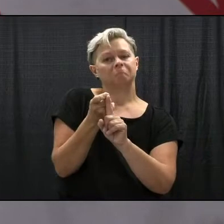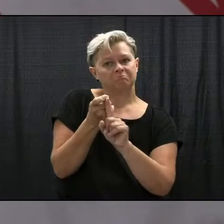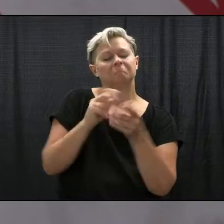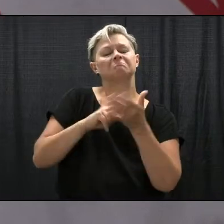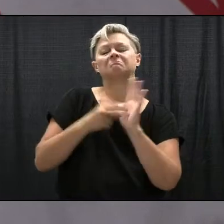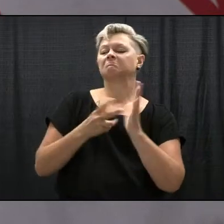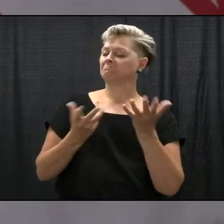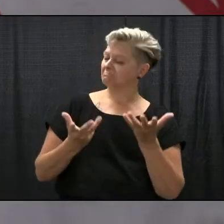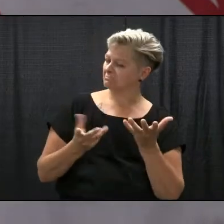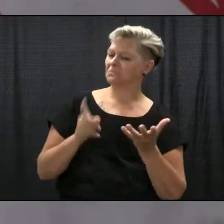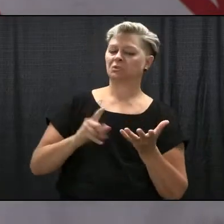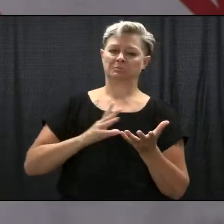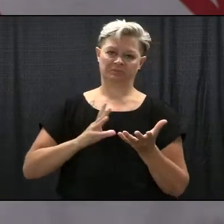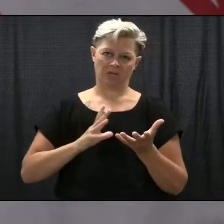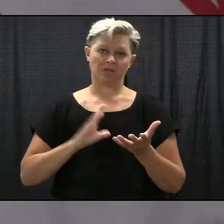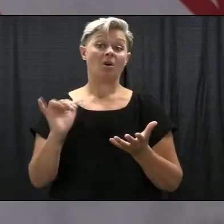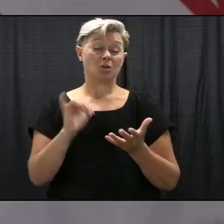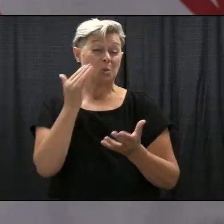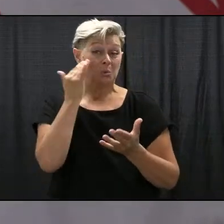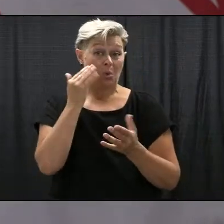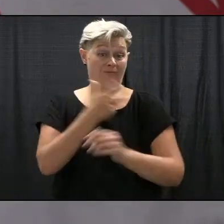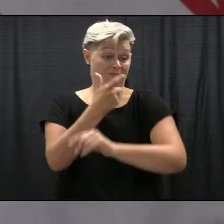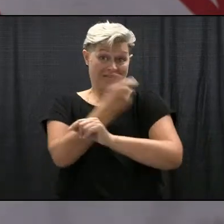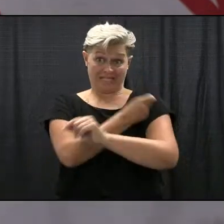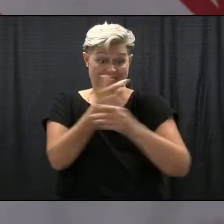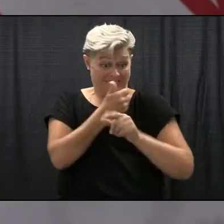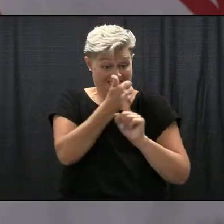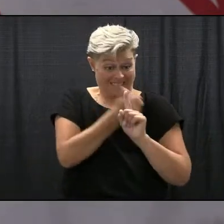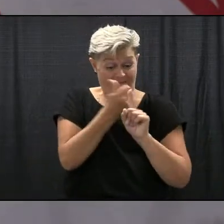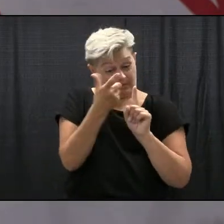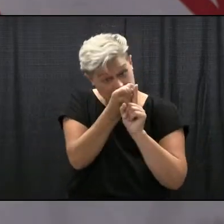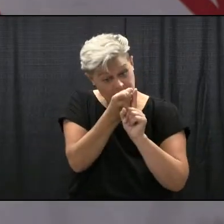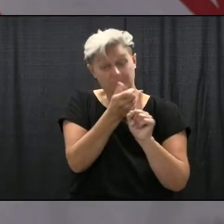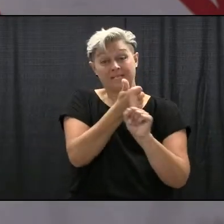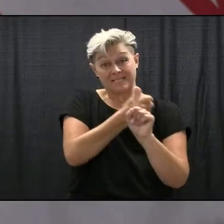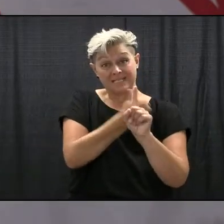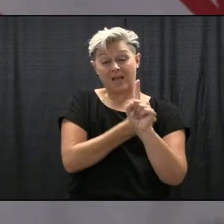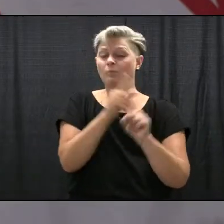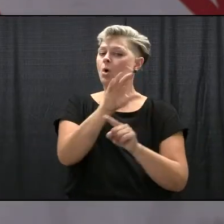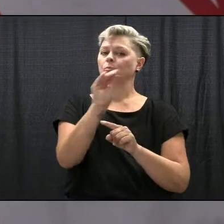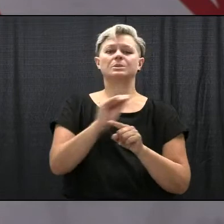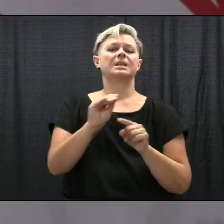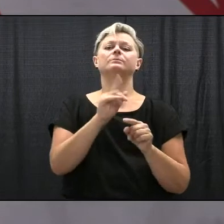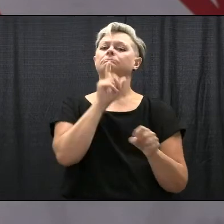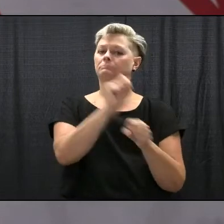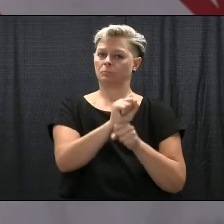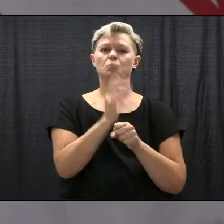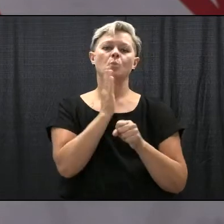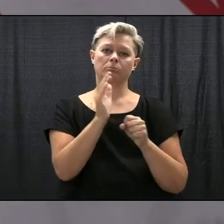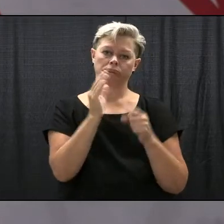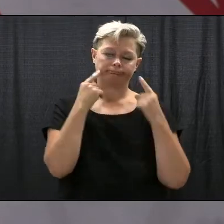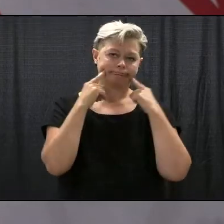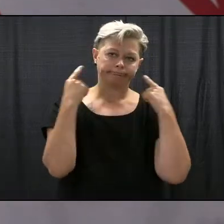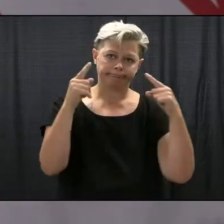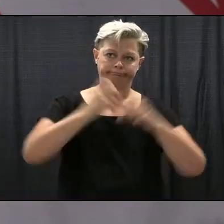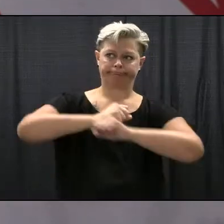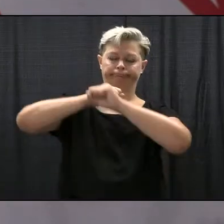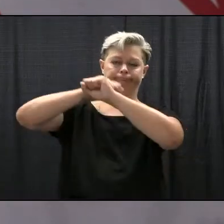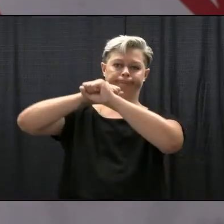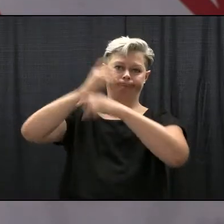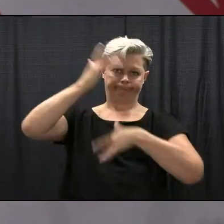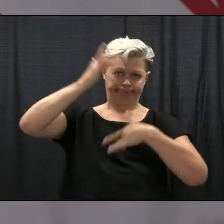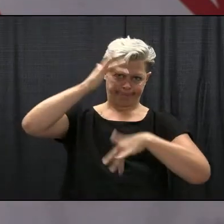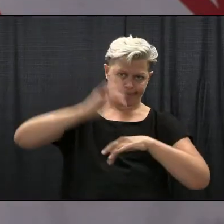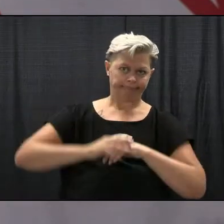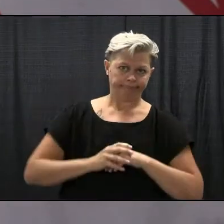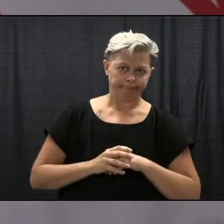isn't 100% efficacious. So the fact that's when the trigger of herd immunity actually makes a whole lot of sense. So it is something